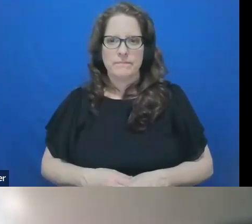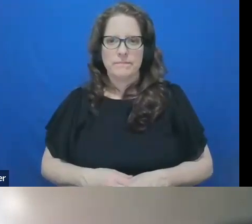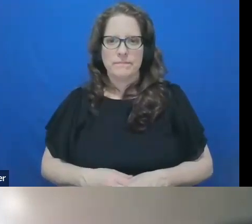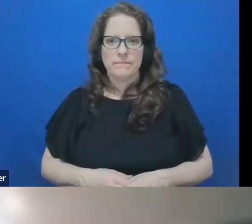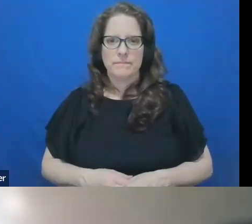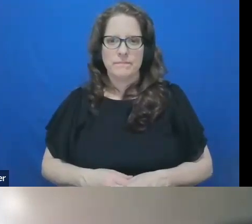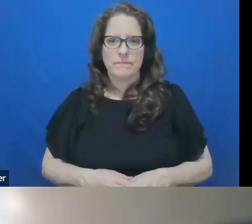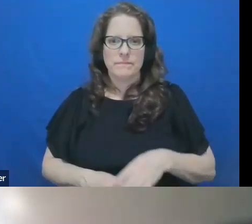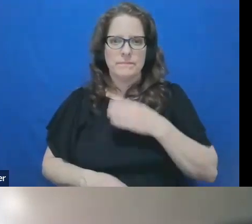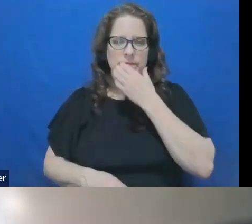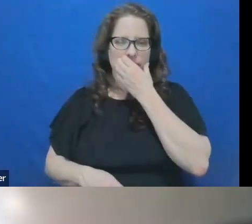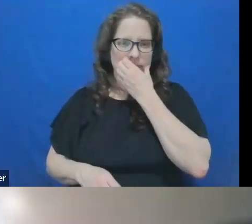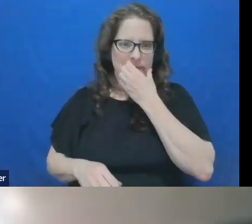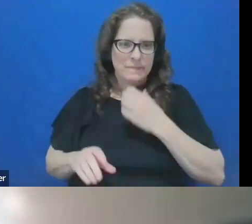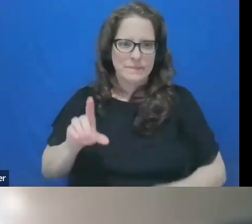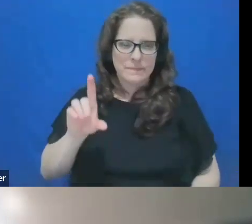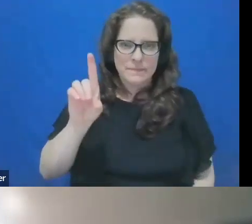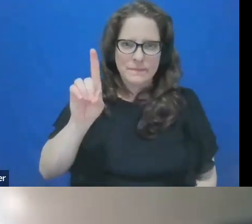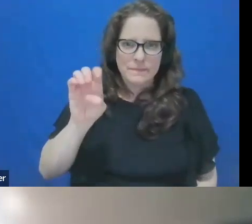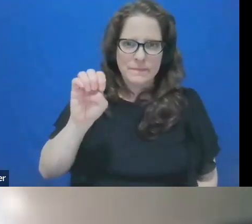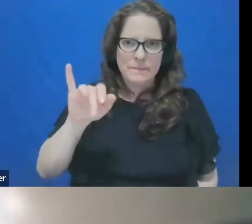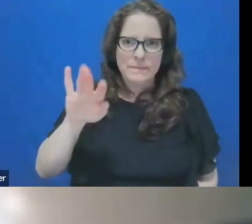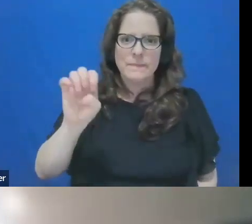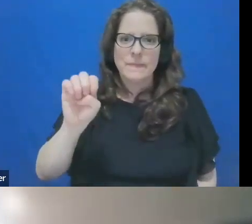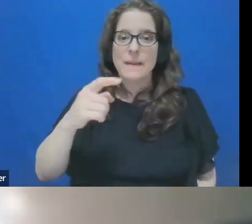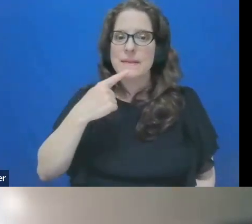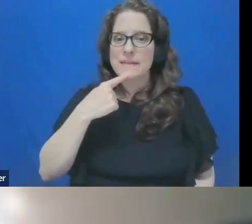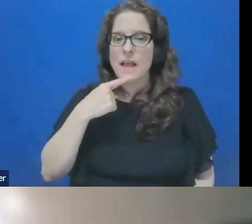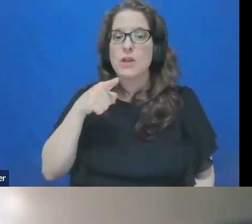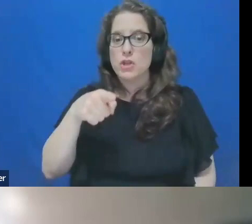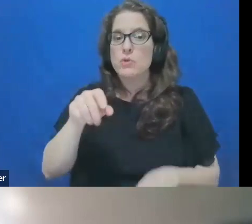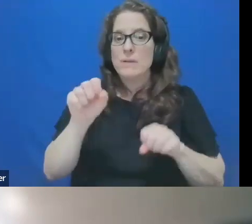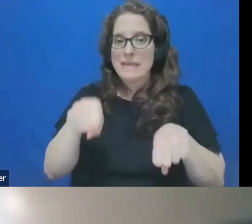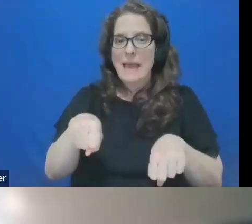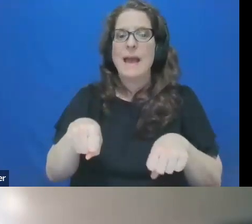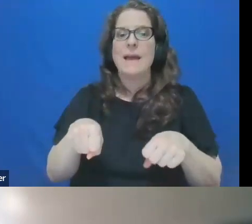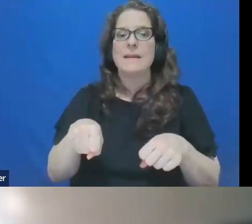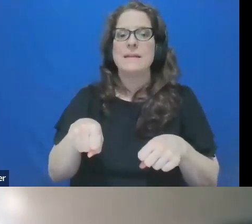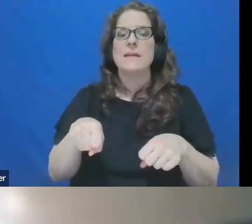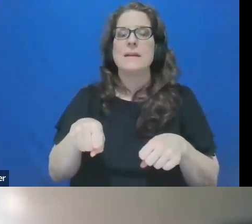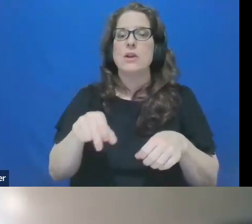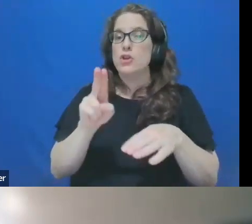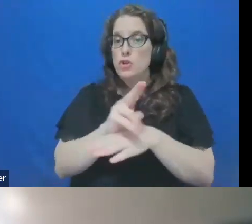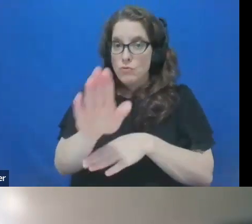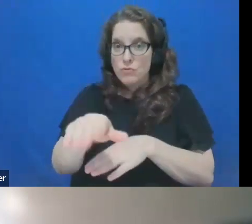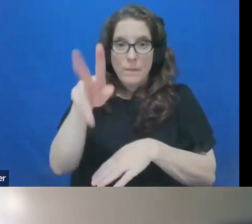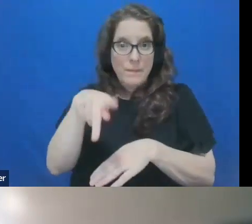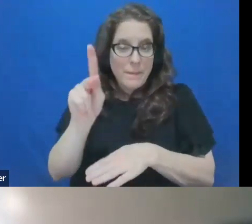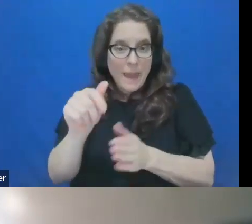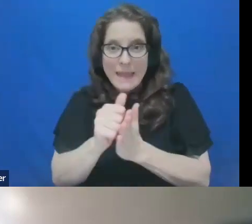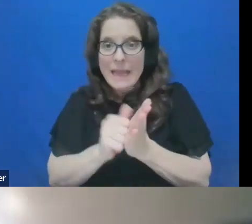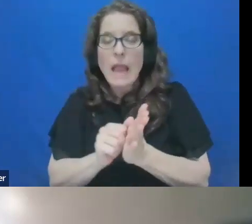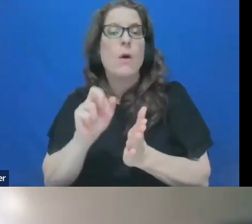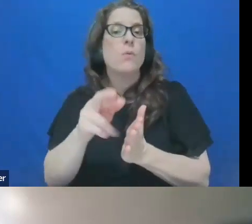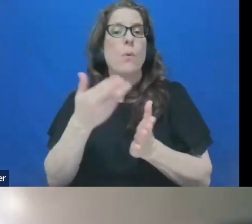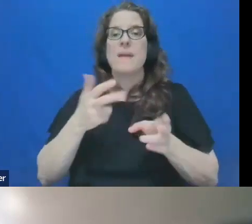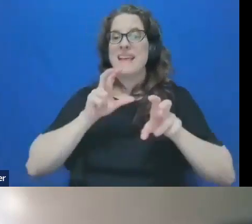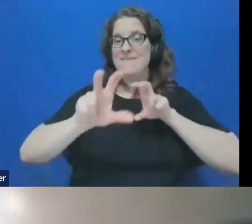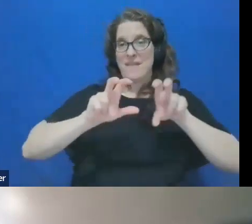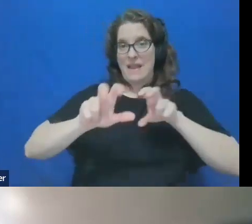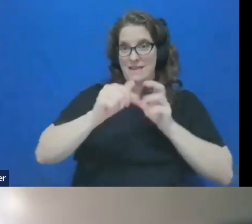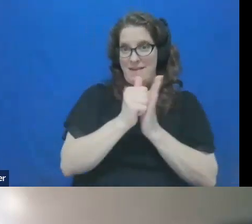You could use either a bank account or an investment account, depending on how you want the assets to be held. If you want them held in